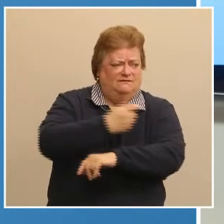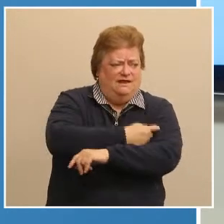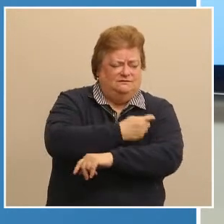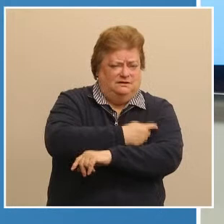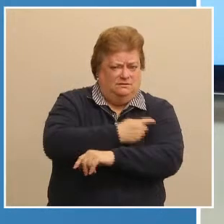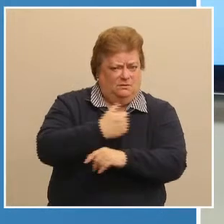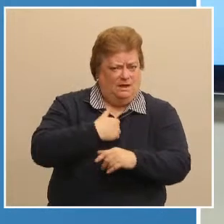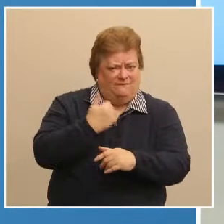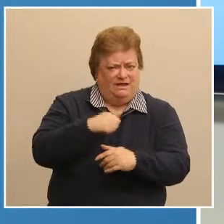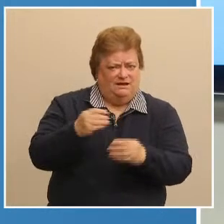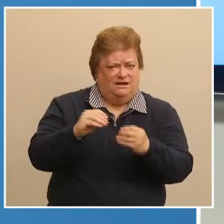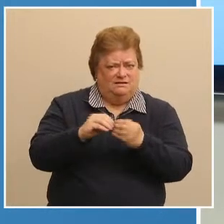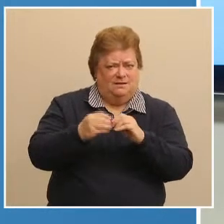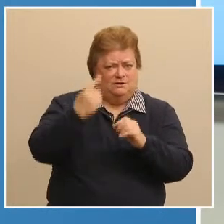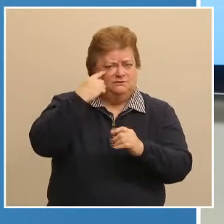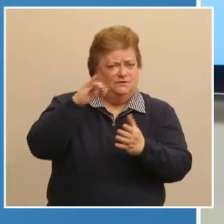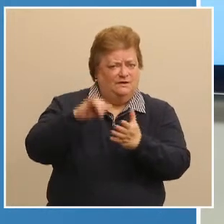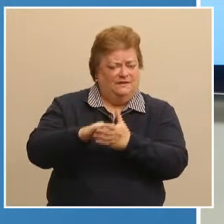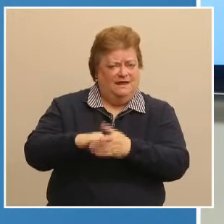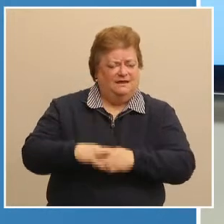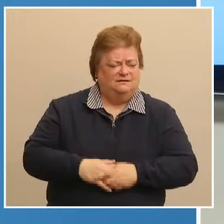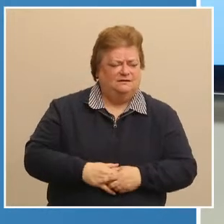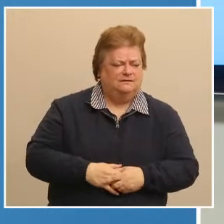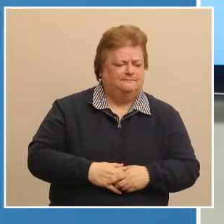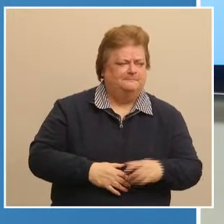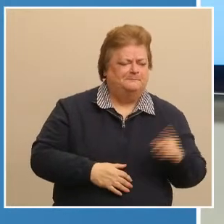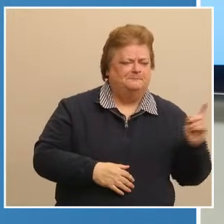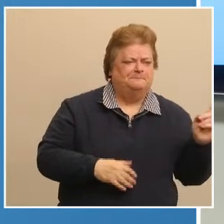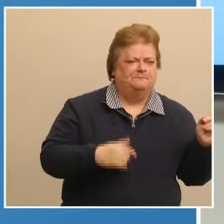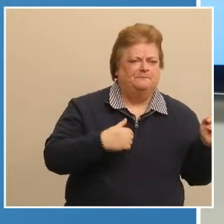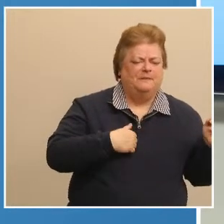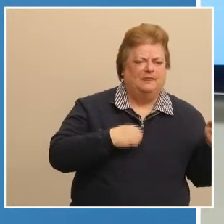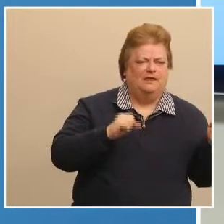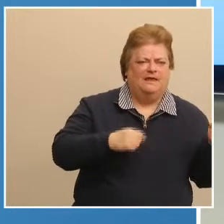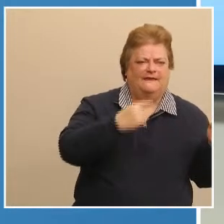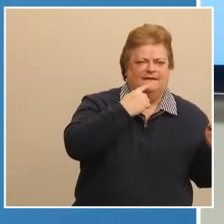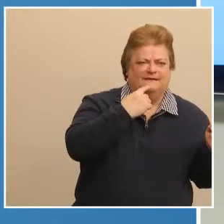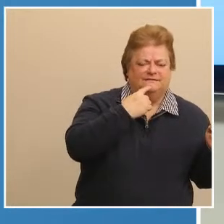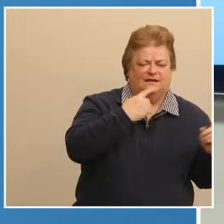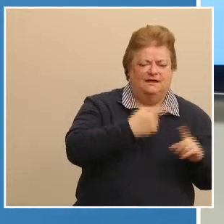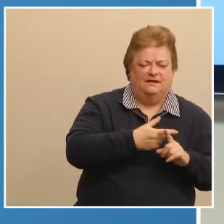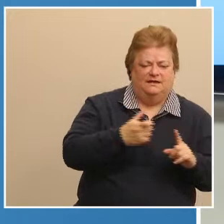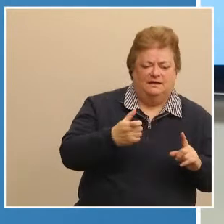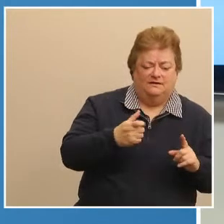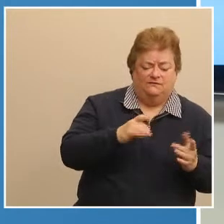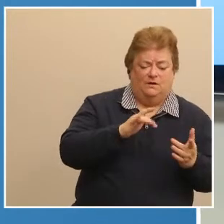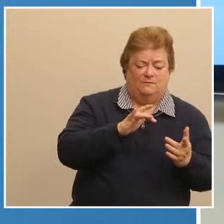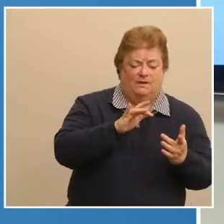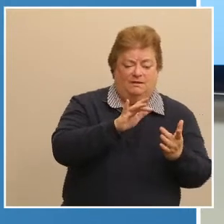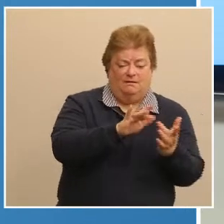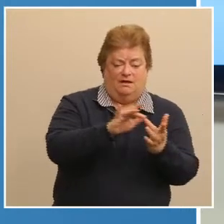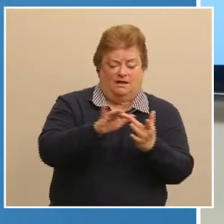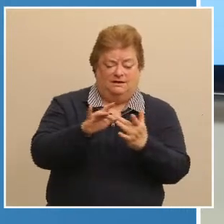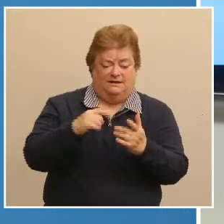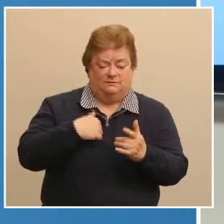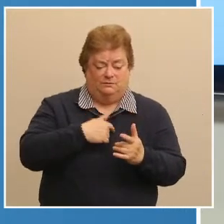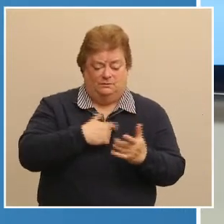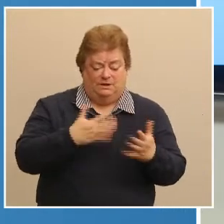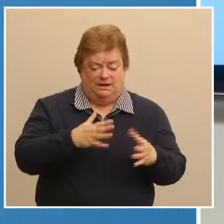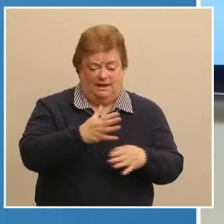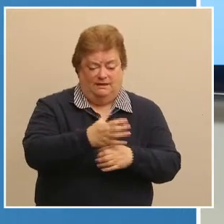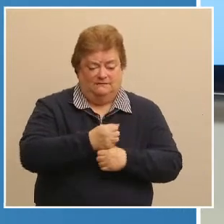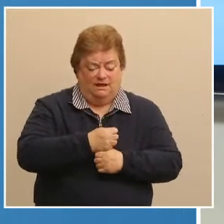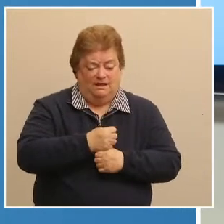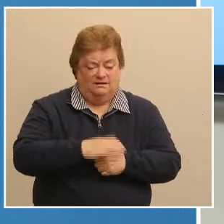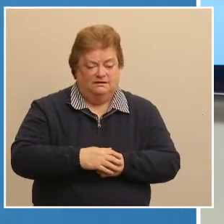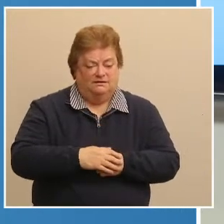numbers? Well, I can say from the contacts we have, there are